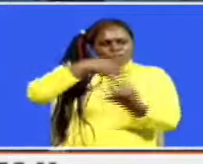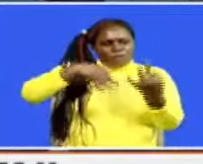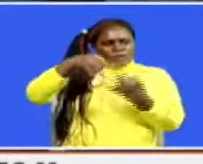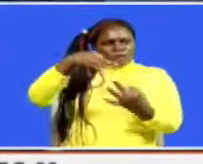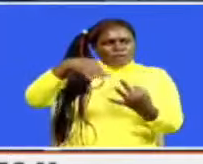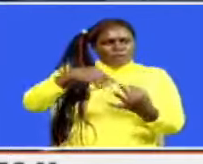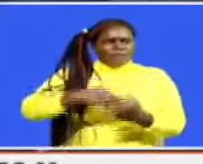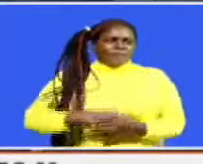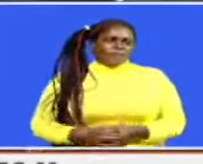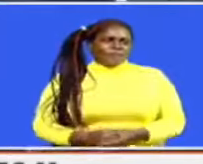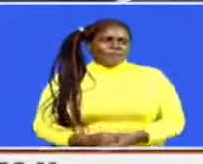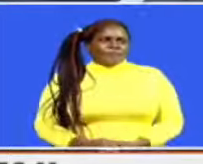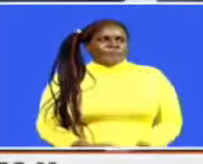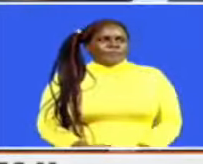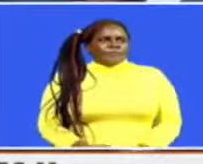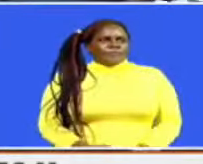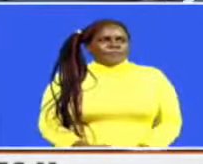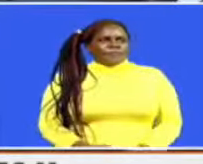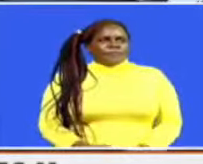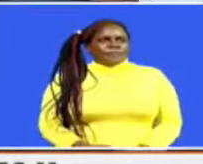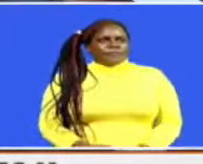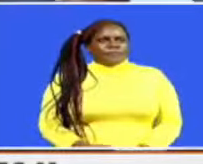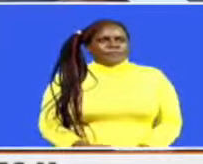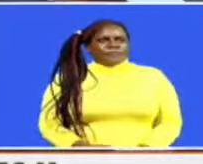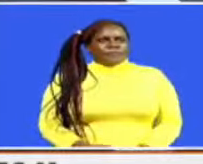Ethics in Globalization and TechnoServe.